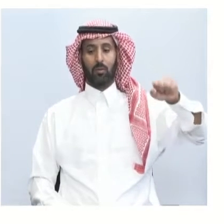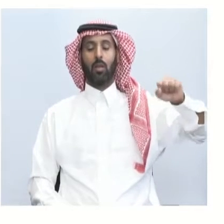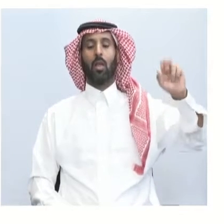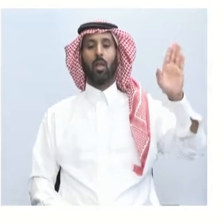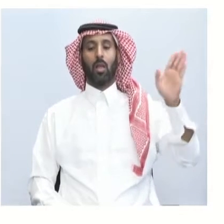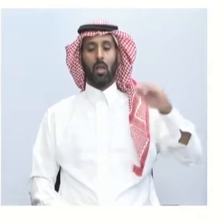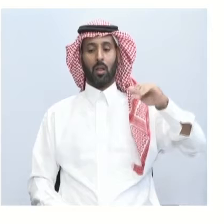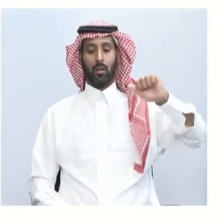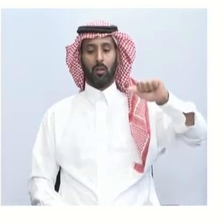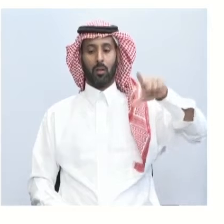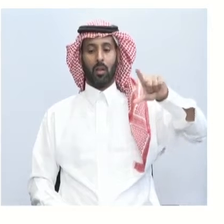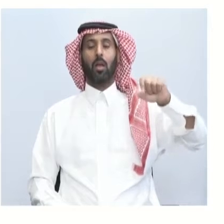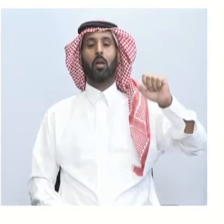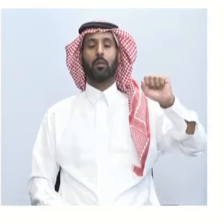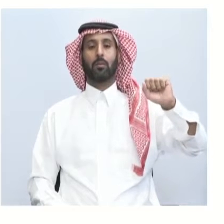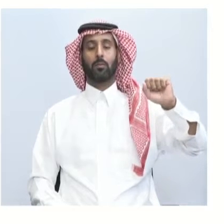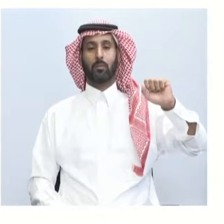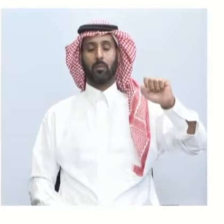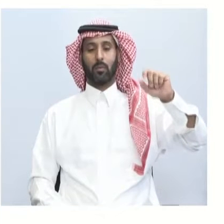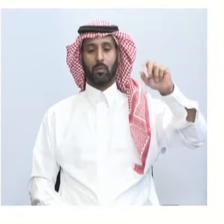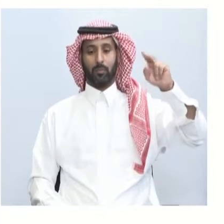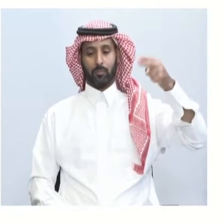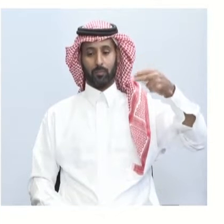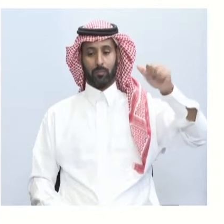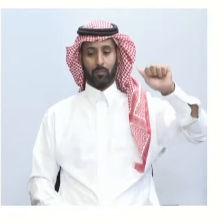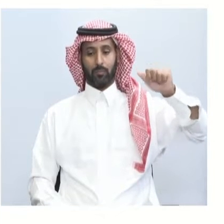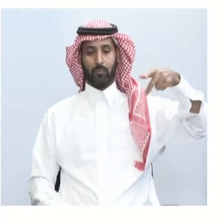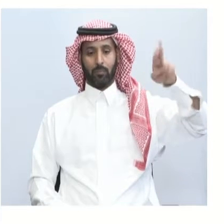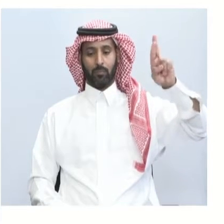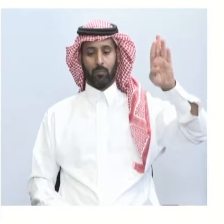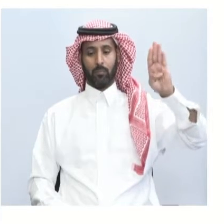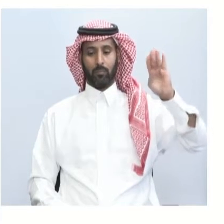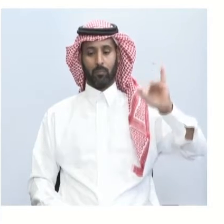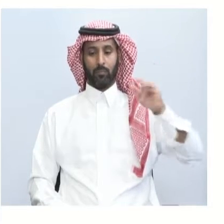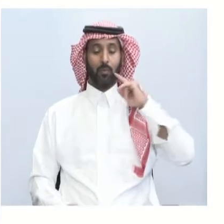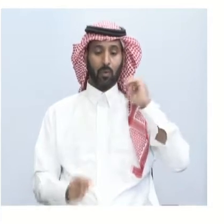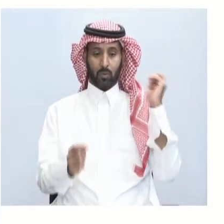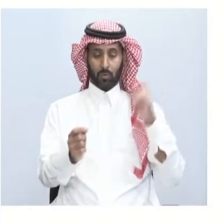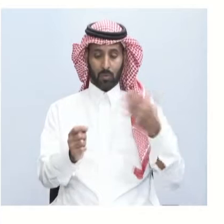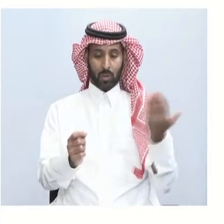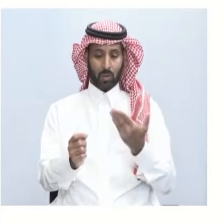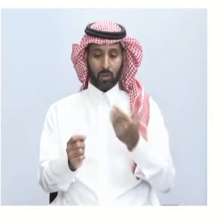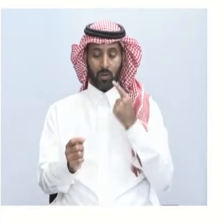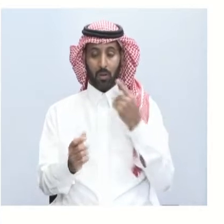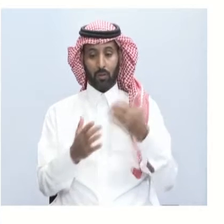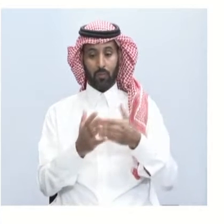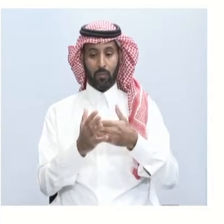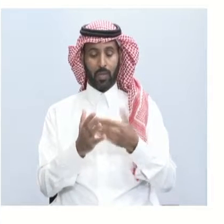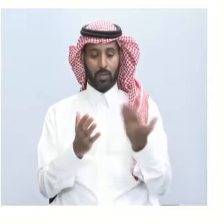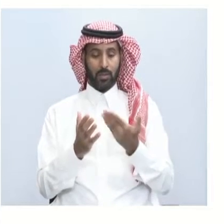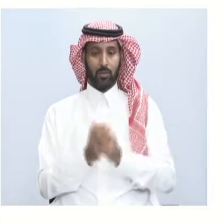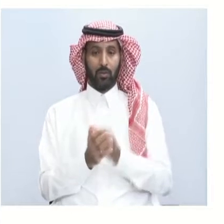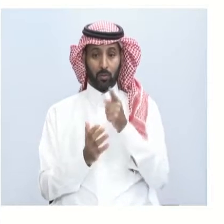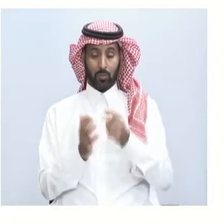by Mr. Saleh Al-Ajan. So let's begin. Our objectives in today's lesson, we hope that at the end of this